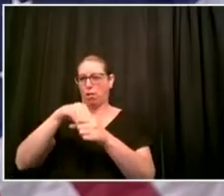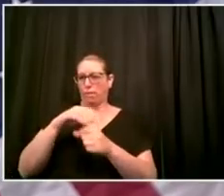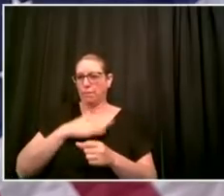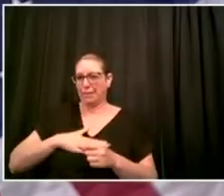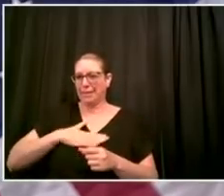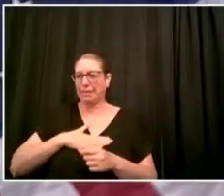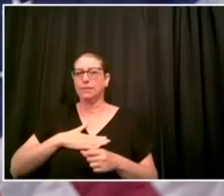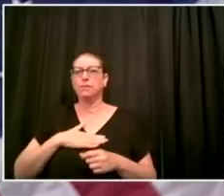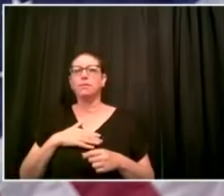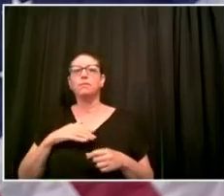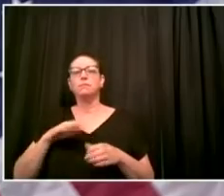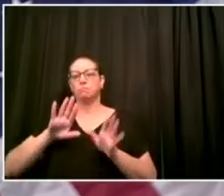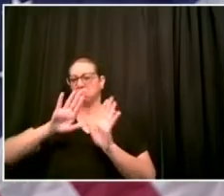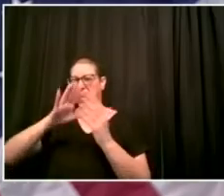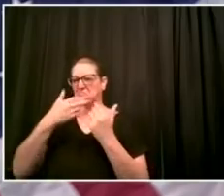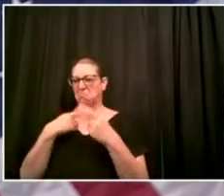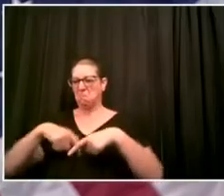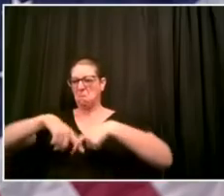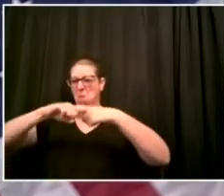send out